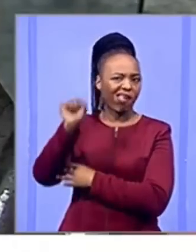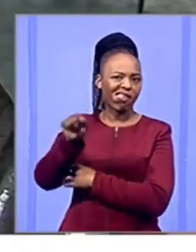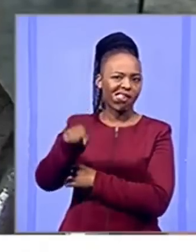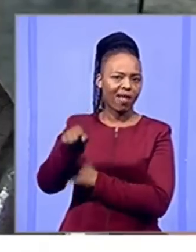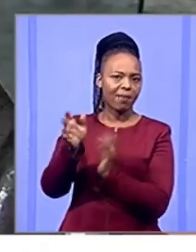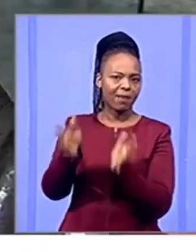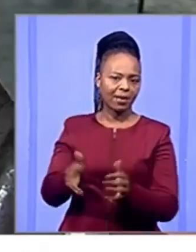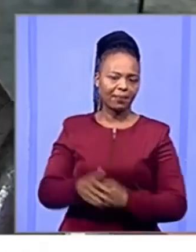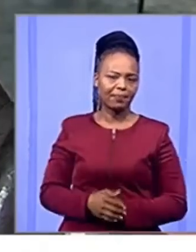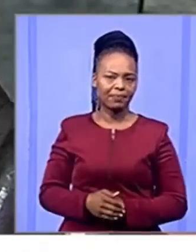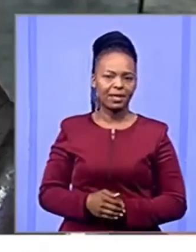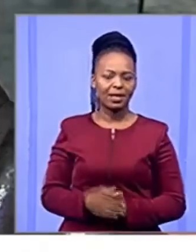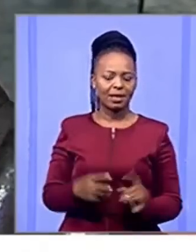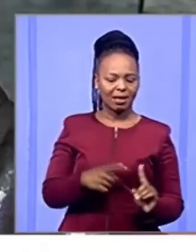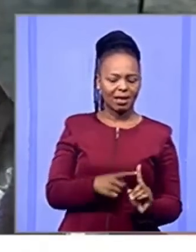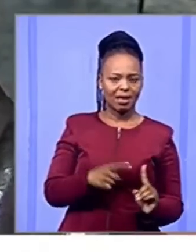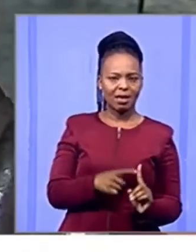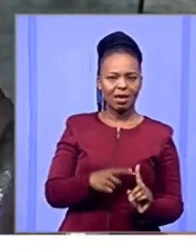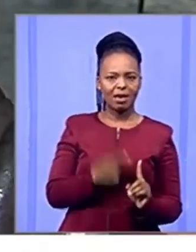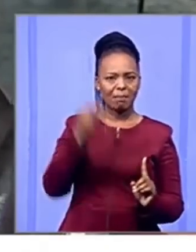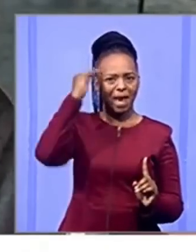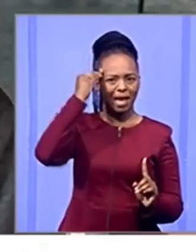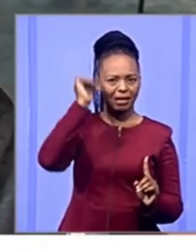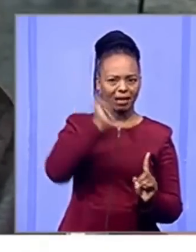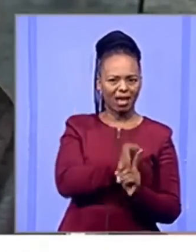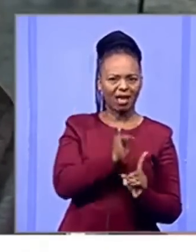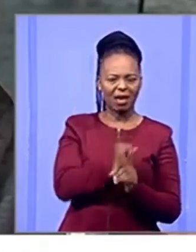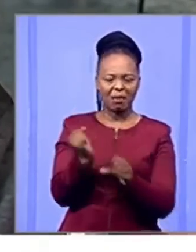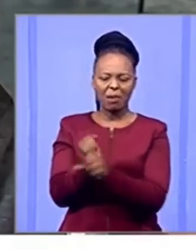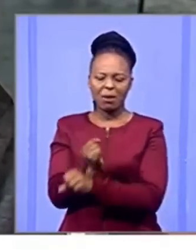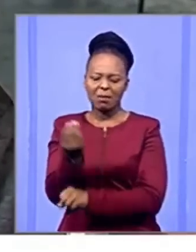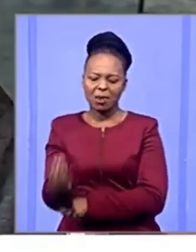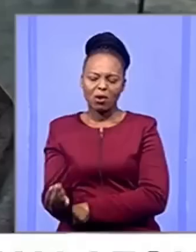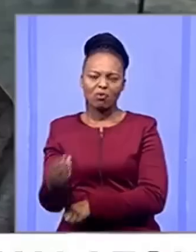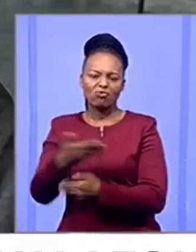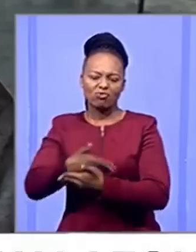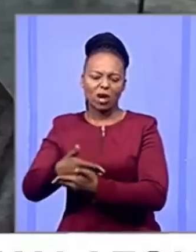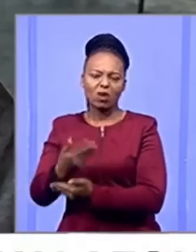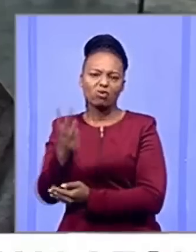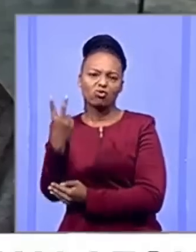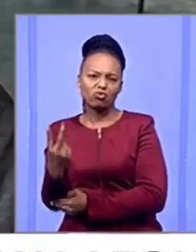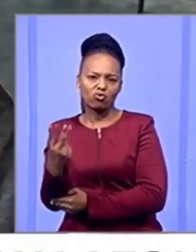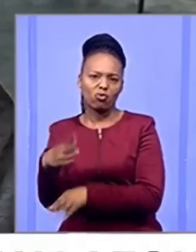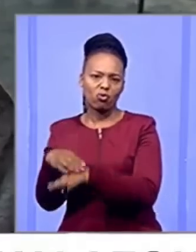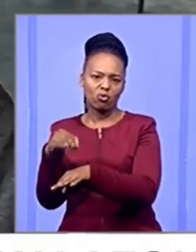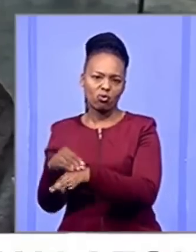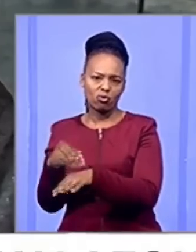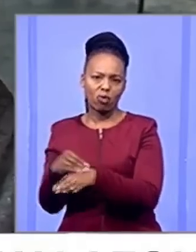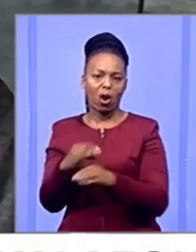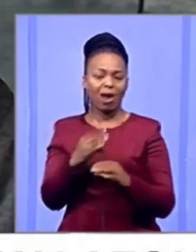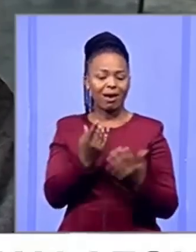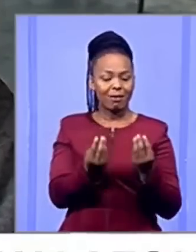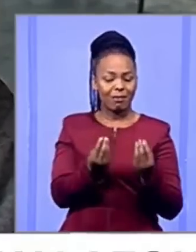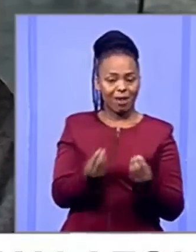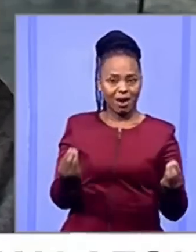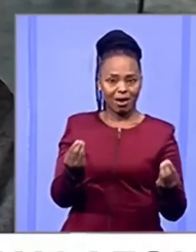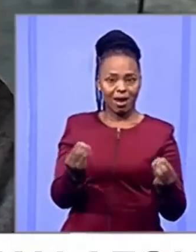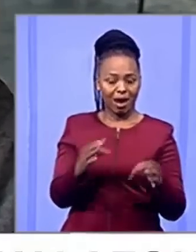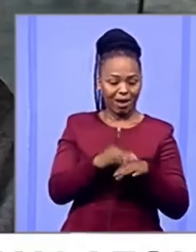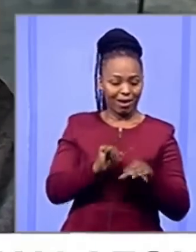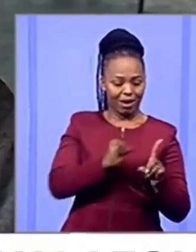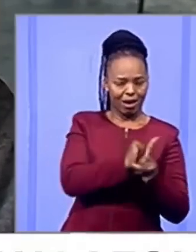child because she can't speak proper, she can't play, she can't communicate with children her age, so